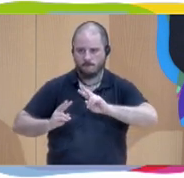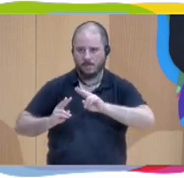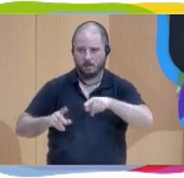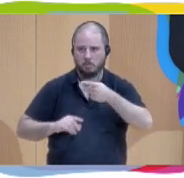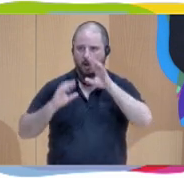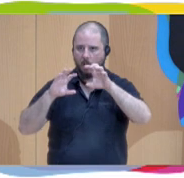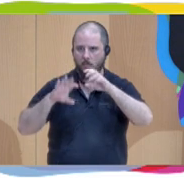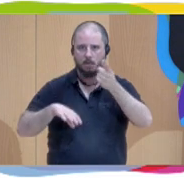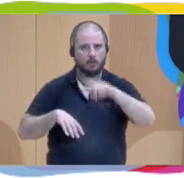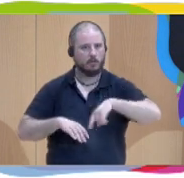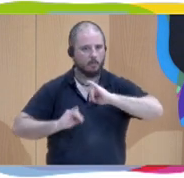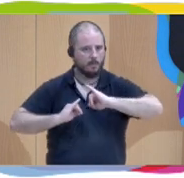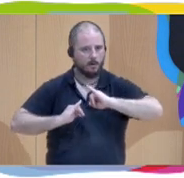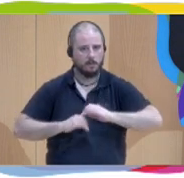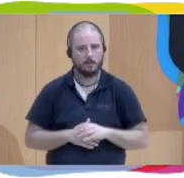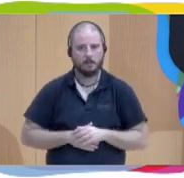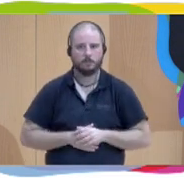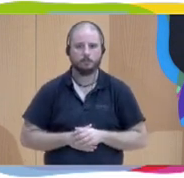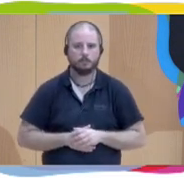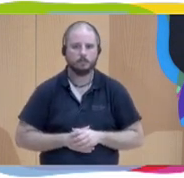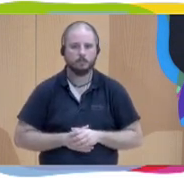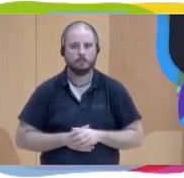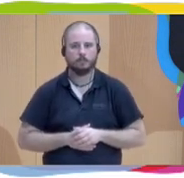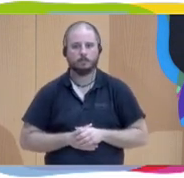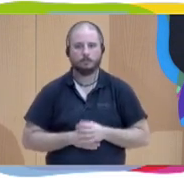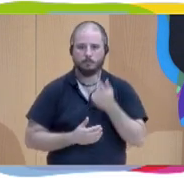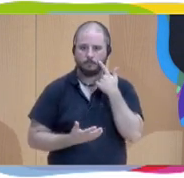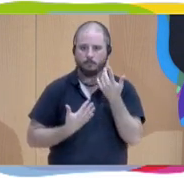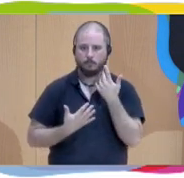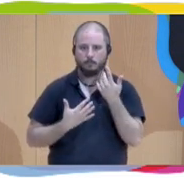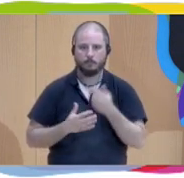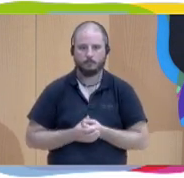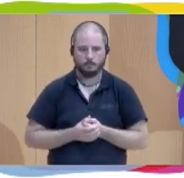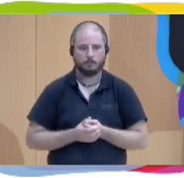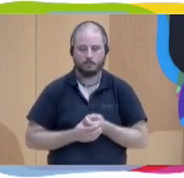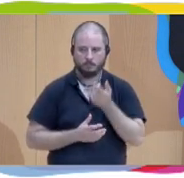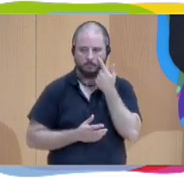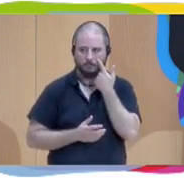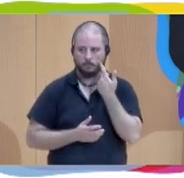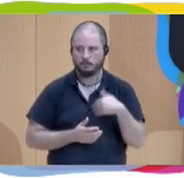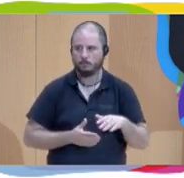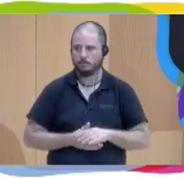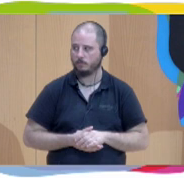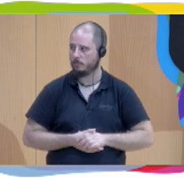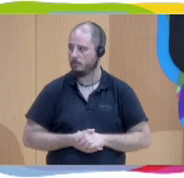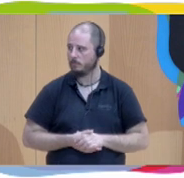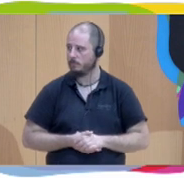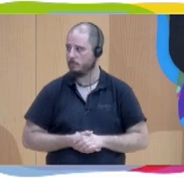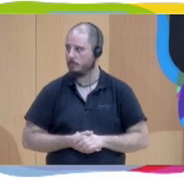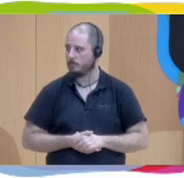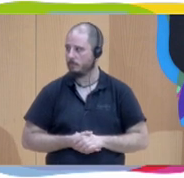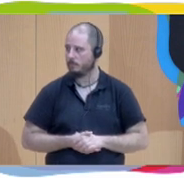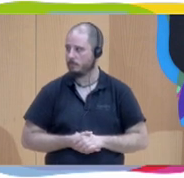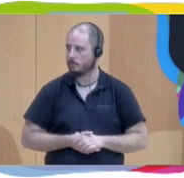And this was really visible when we were doing the field work that the respect that the participants